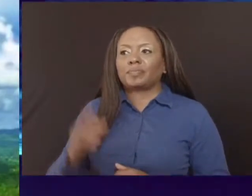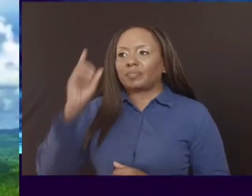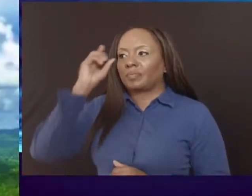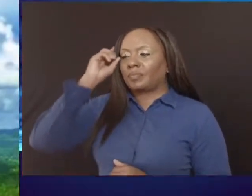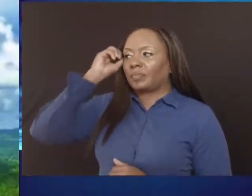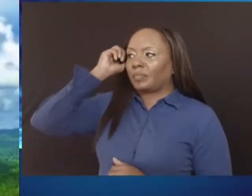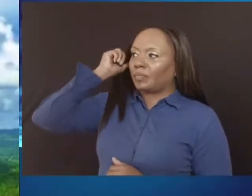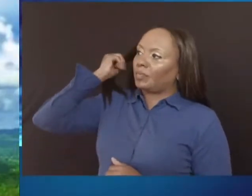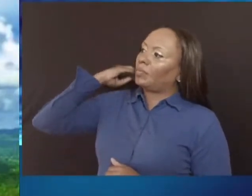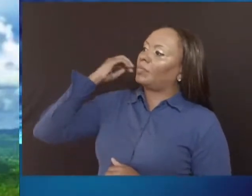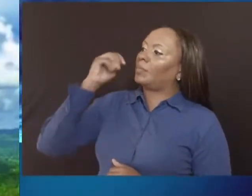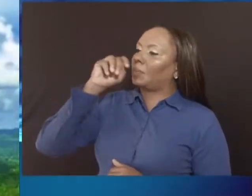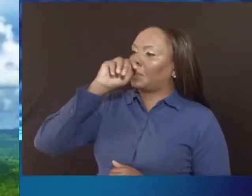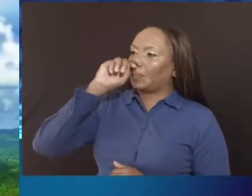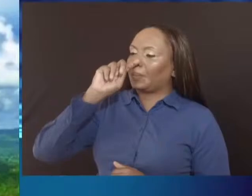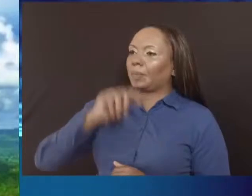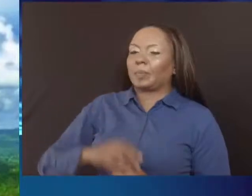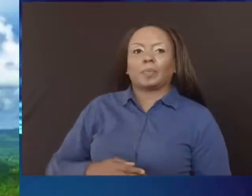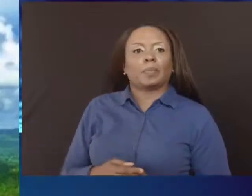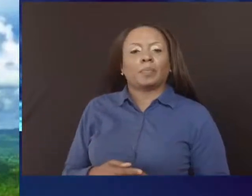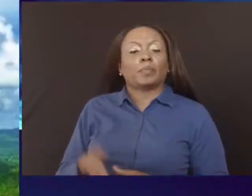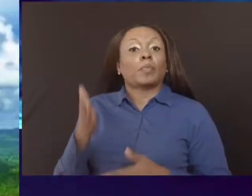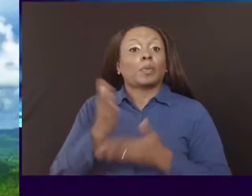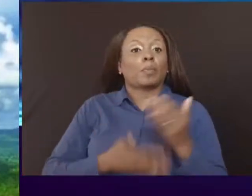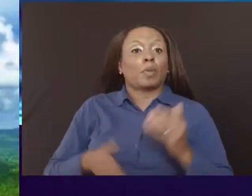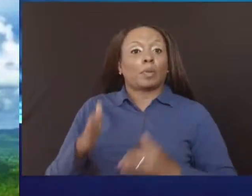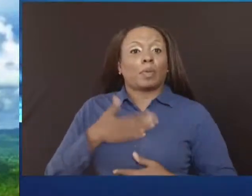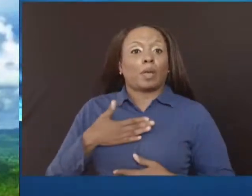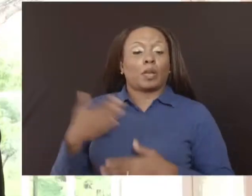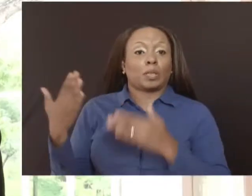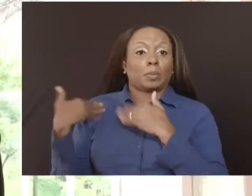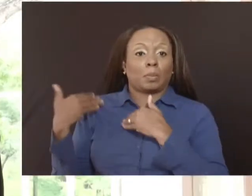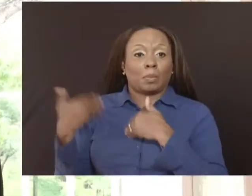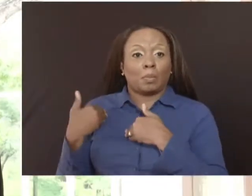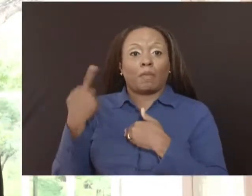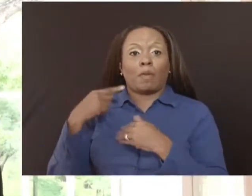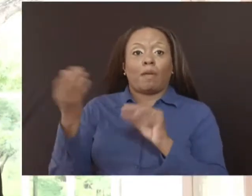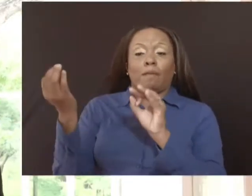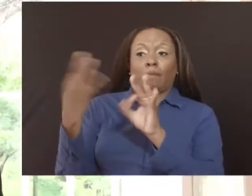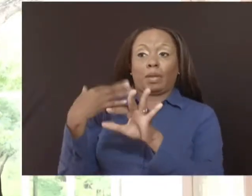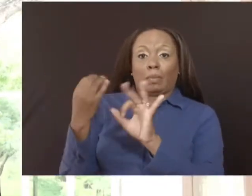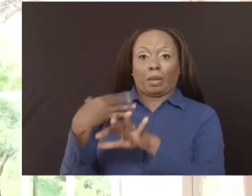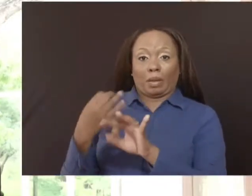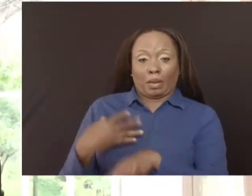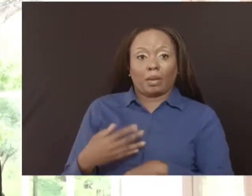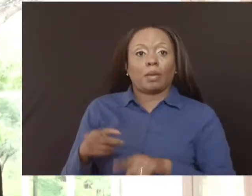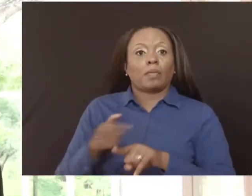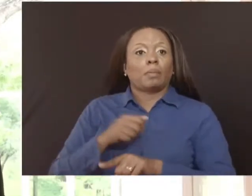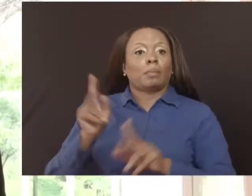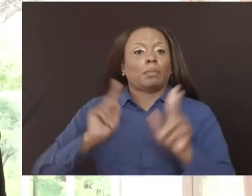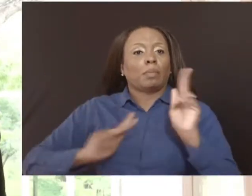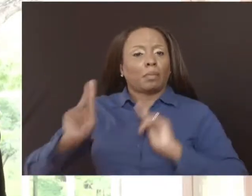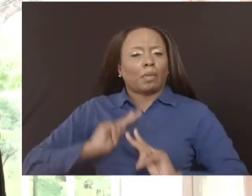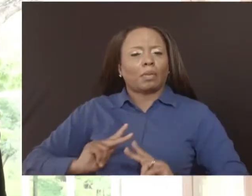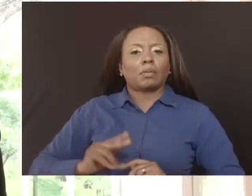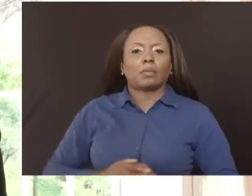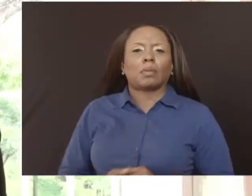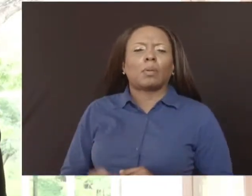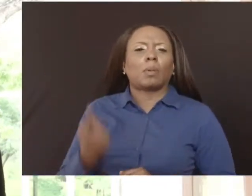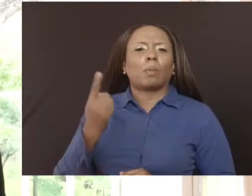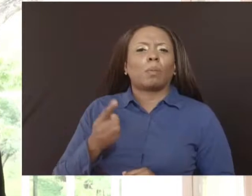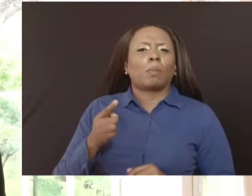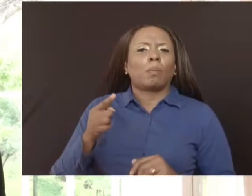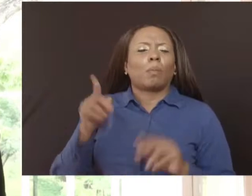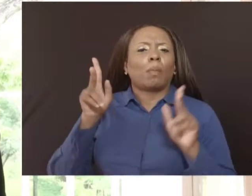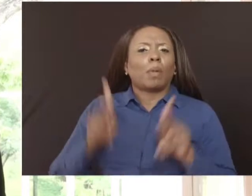You know that part of my responsibility is to get feedback from the public and to identify their concerns. And one